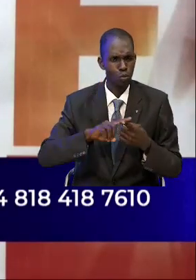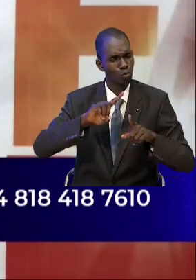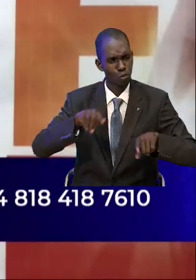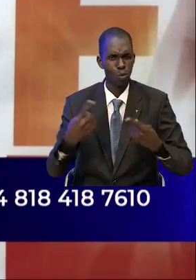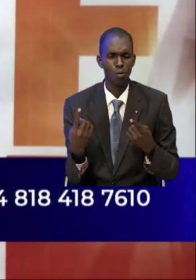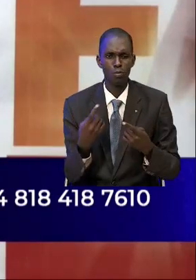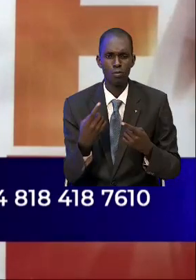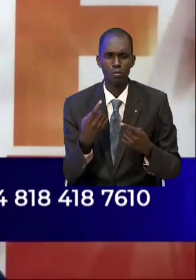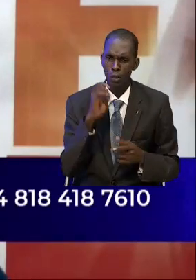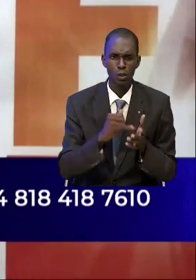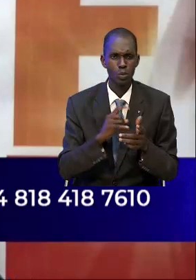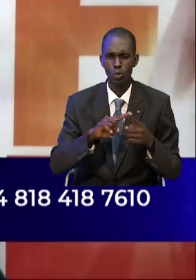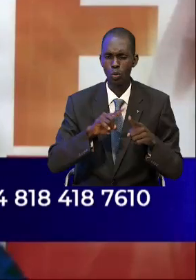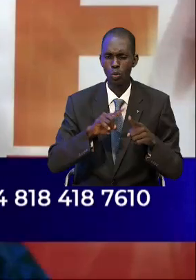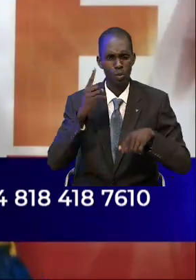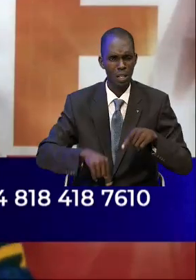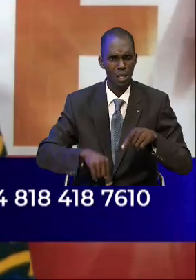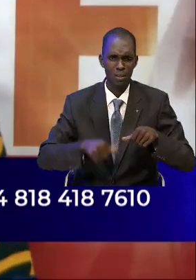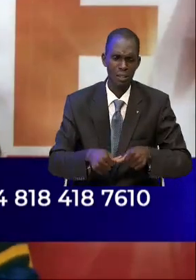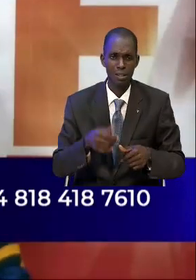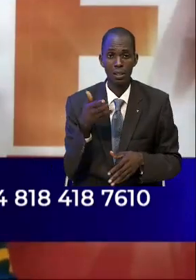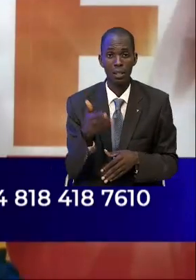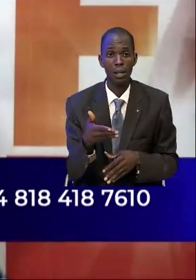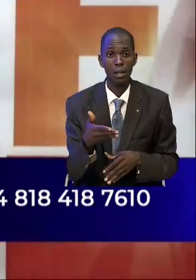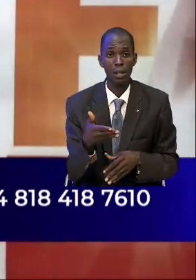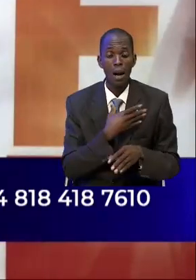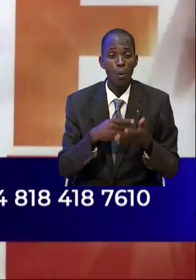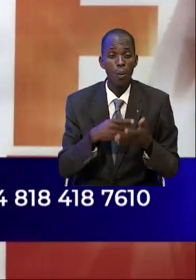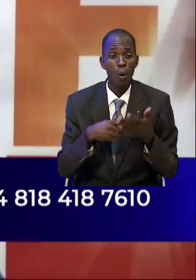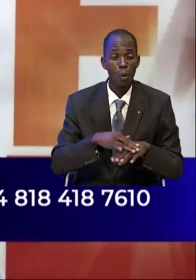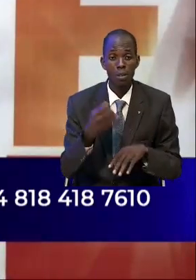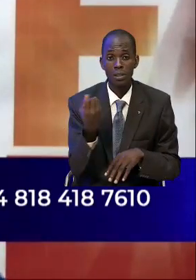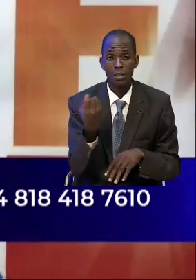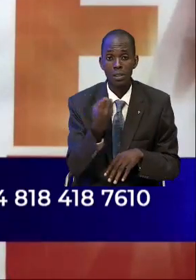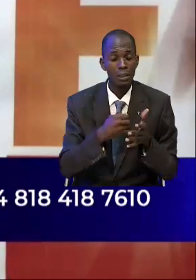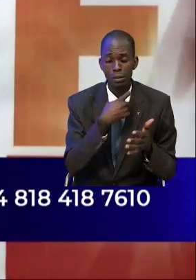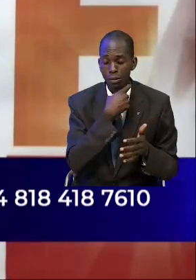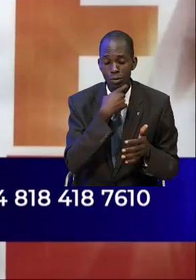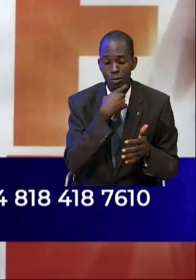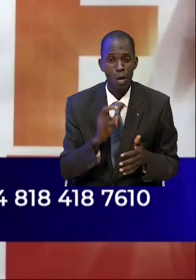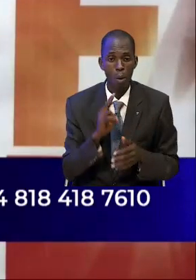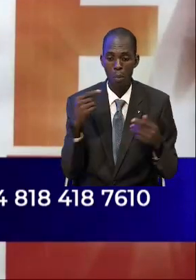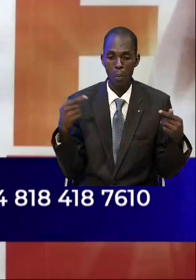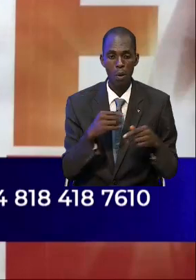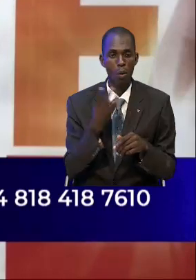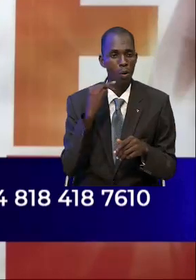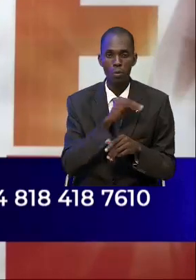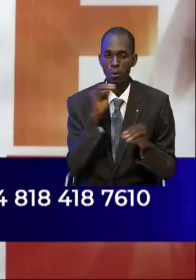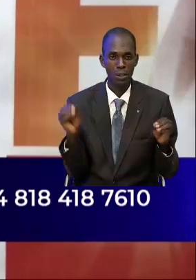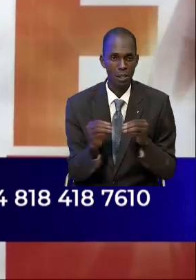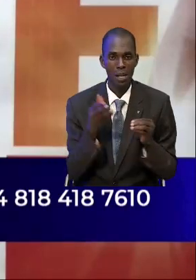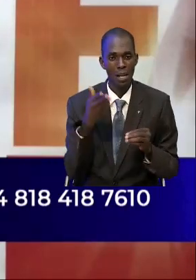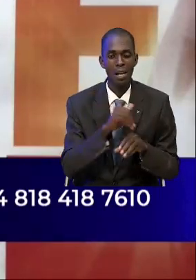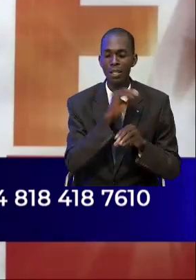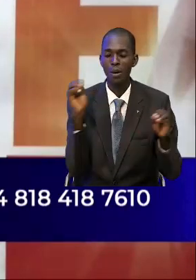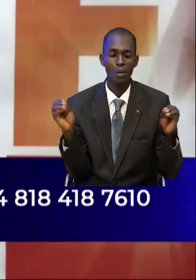human being. That this place is not a place for you. You can't stay here. So the thing dried up on